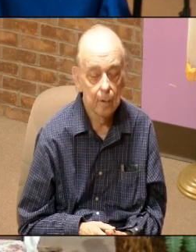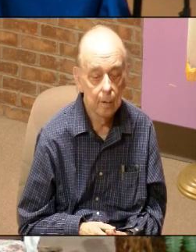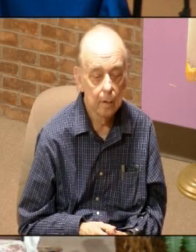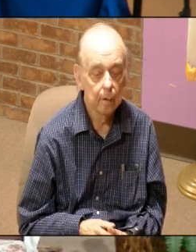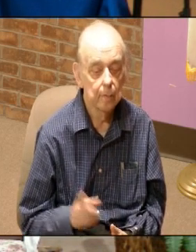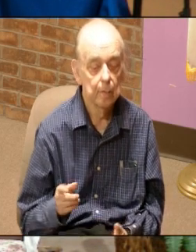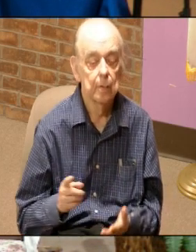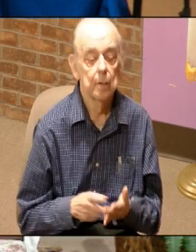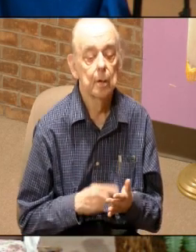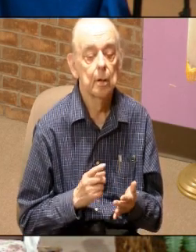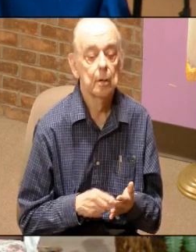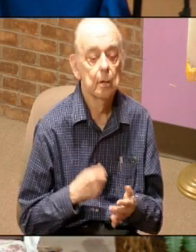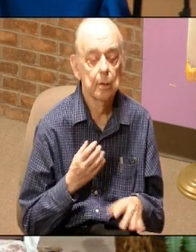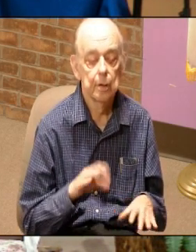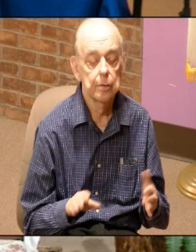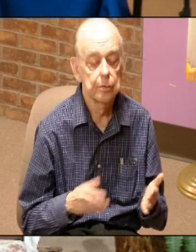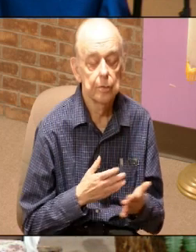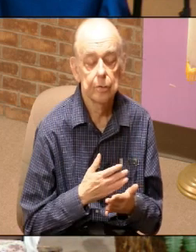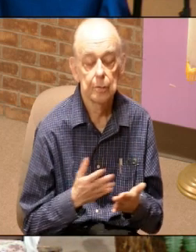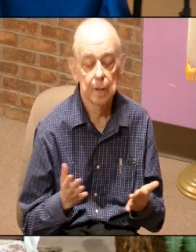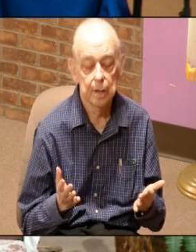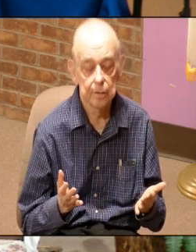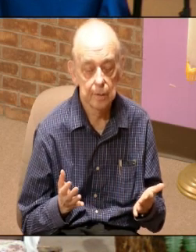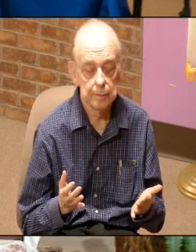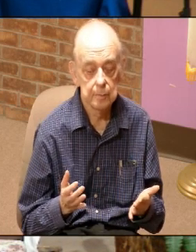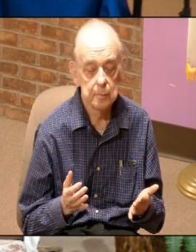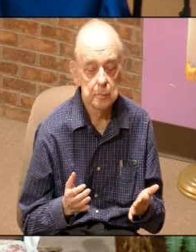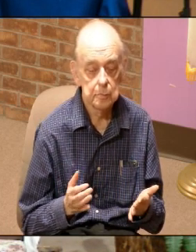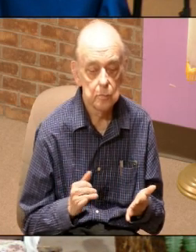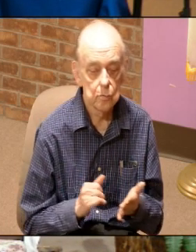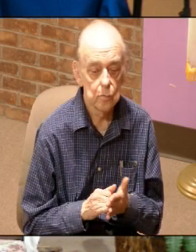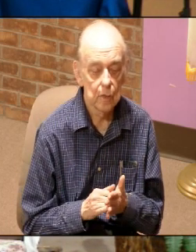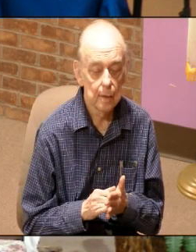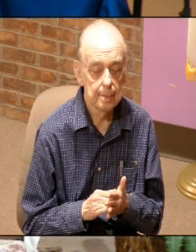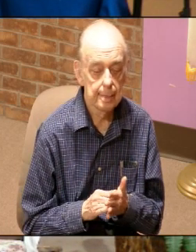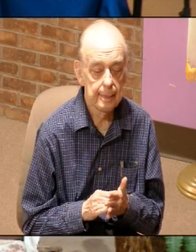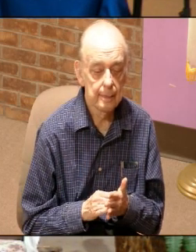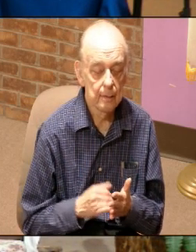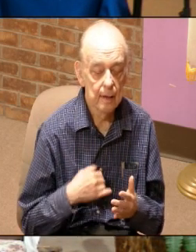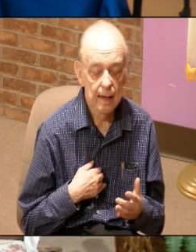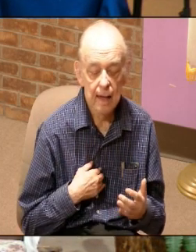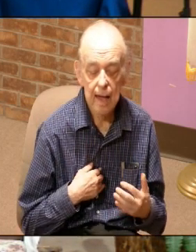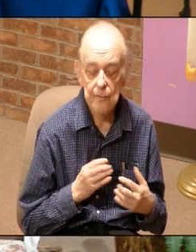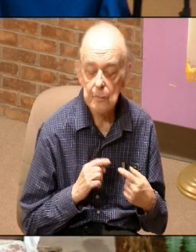and sometimes we have to do some things that are painful